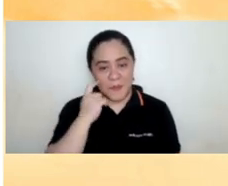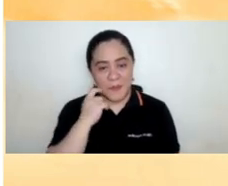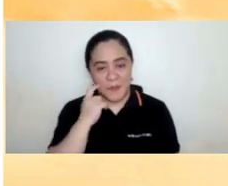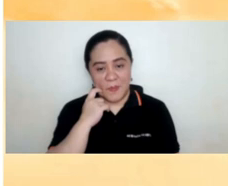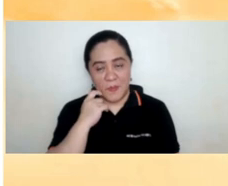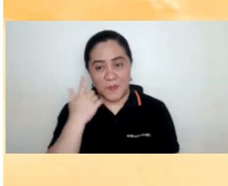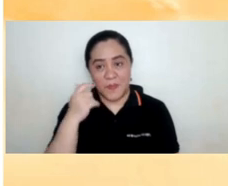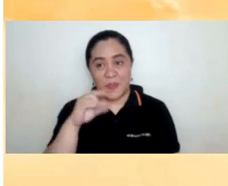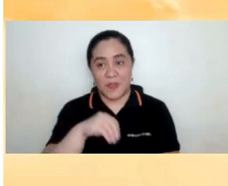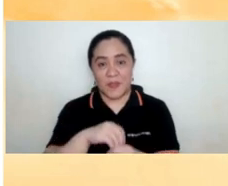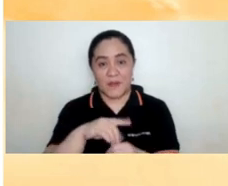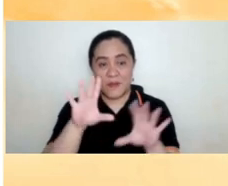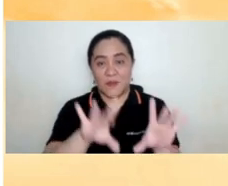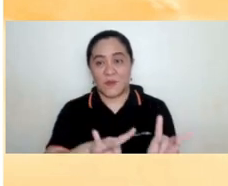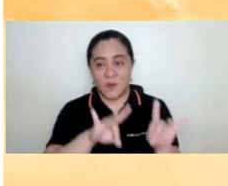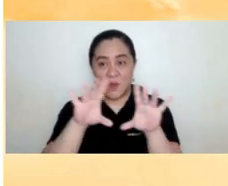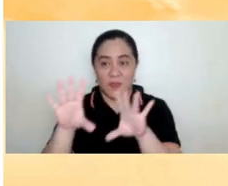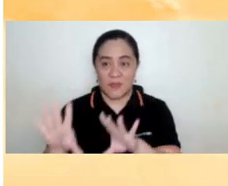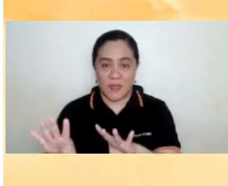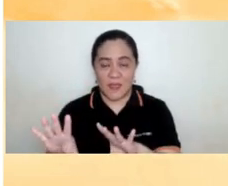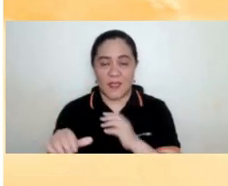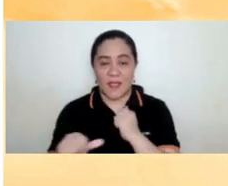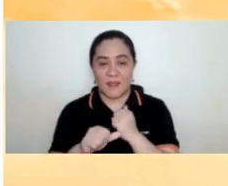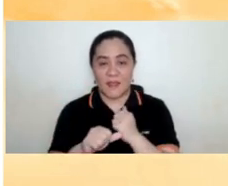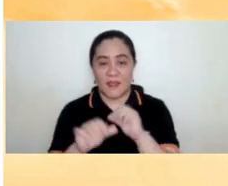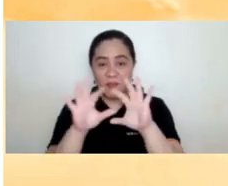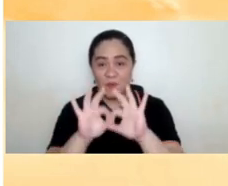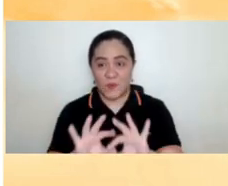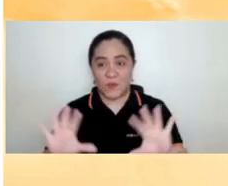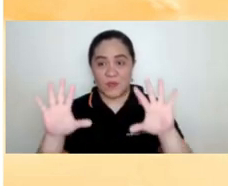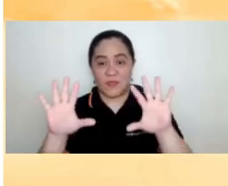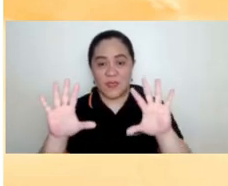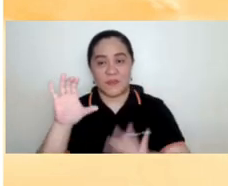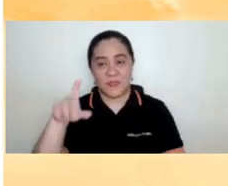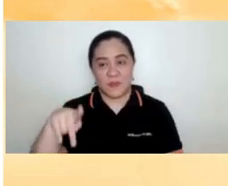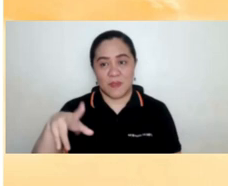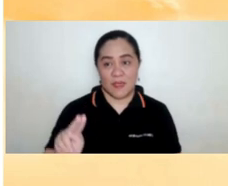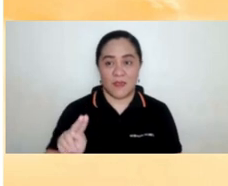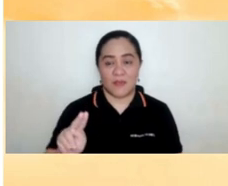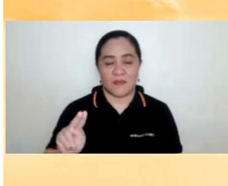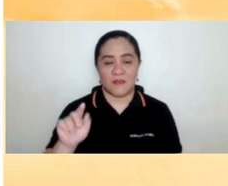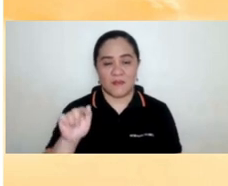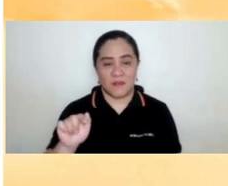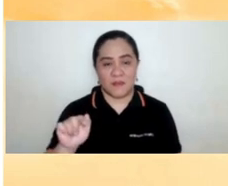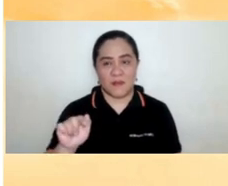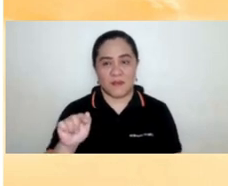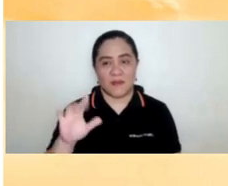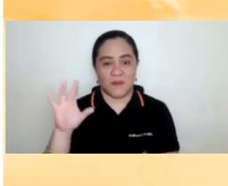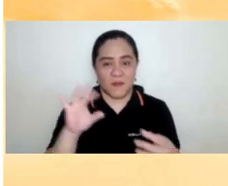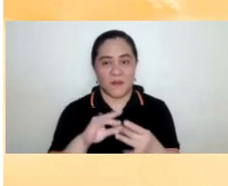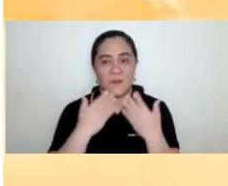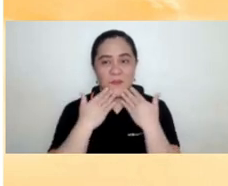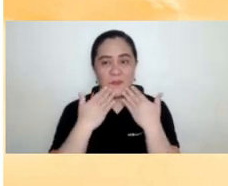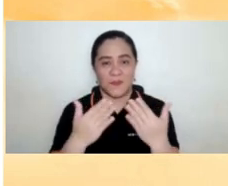On behalf of the Australian Aid, UNICEF, and the Child Protection Network Foundation, we are deeply grateful for